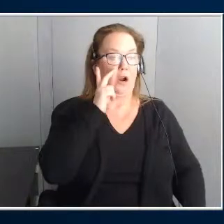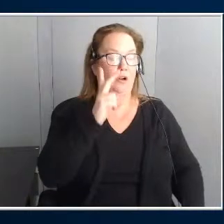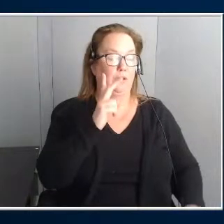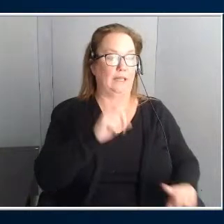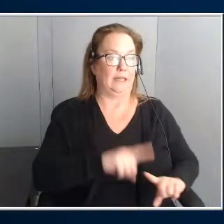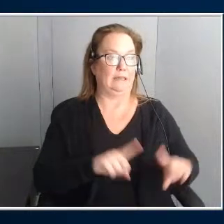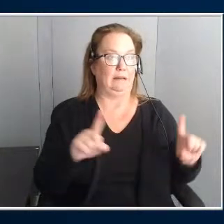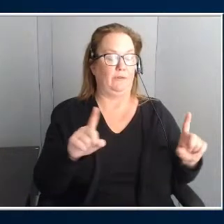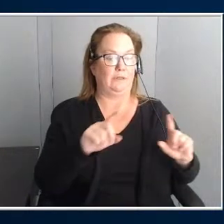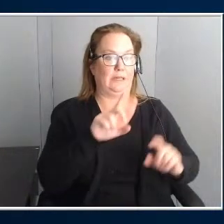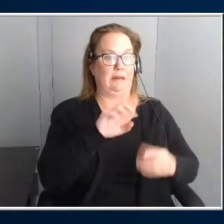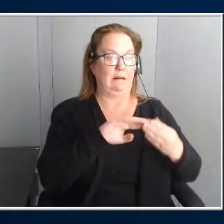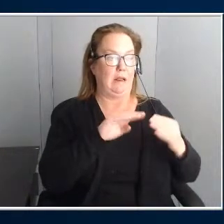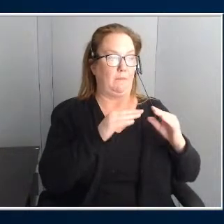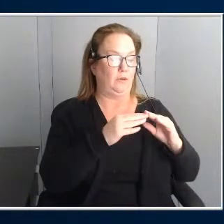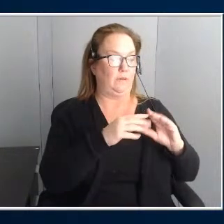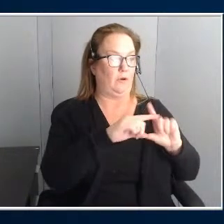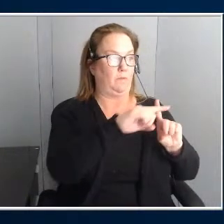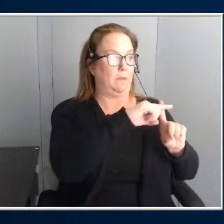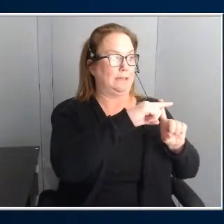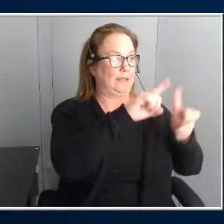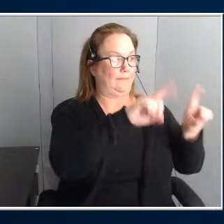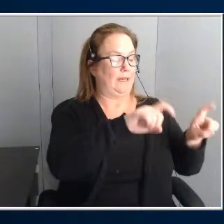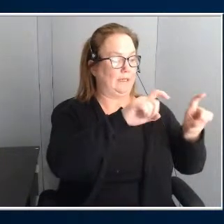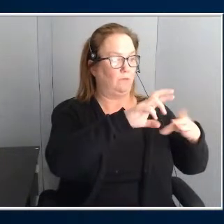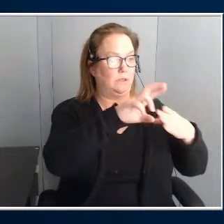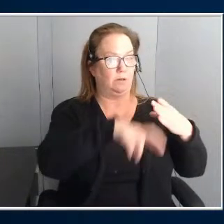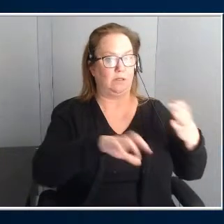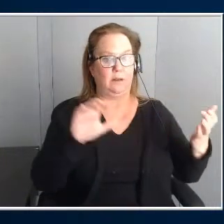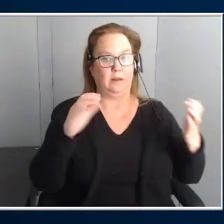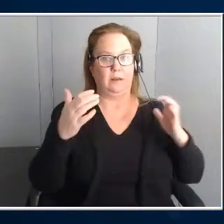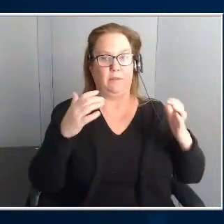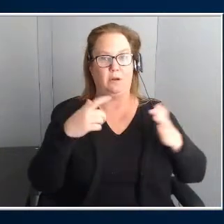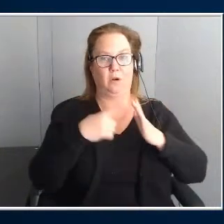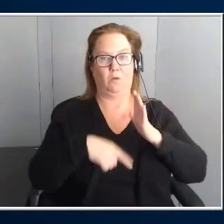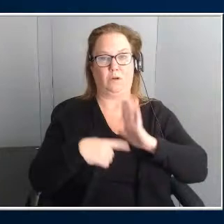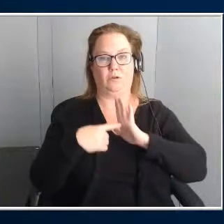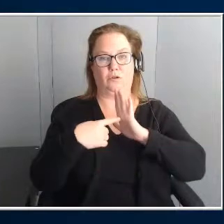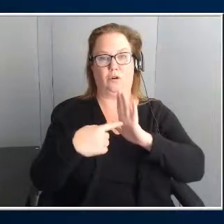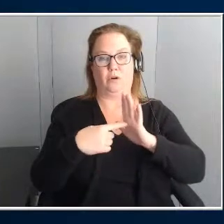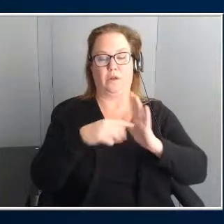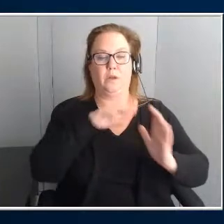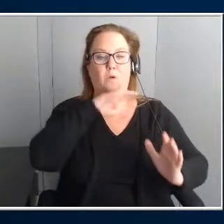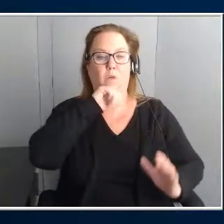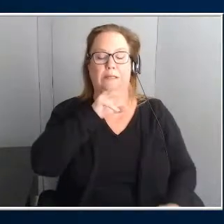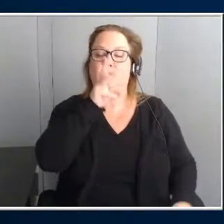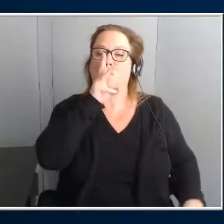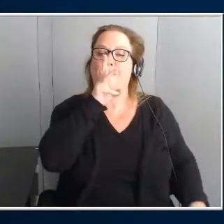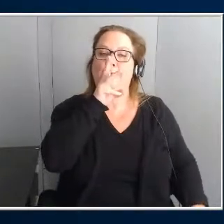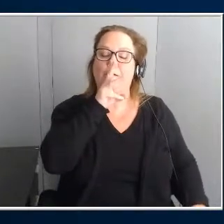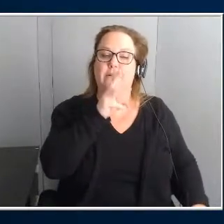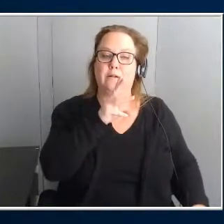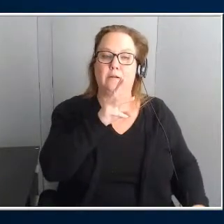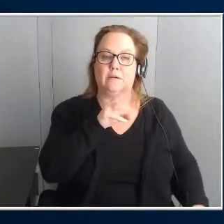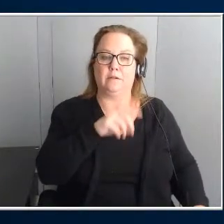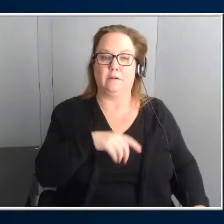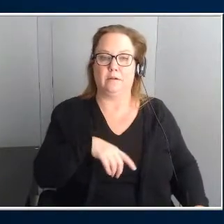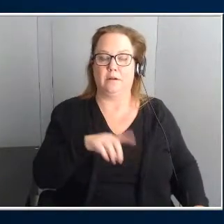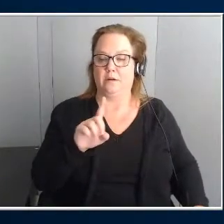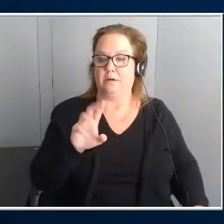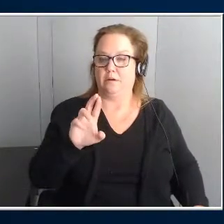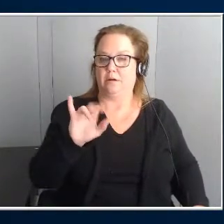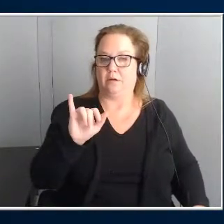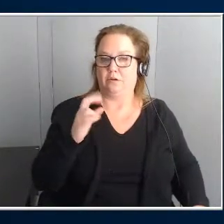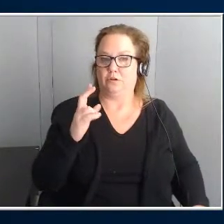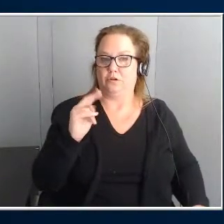in data from positive test results versus what's showing in the wastewater? I'm going to start with Dr. Johnson on this one, but then